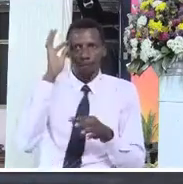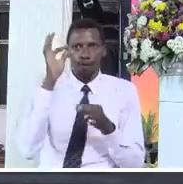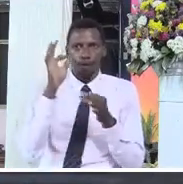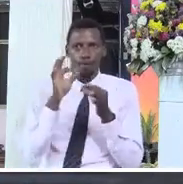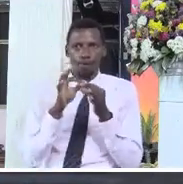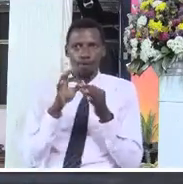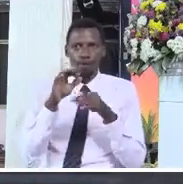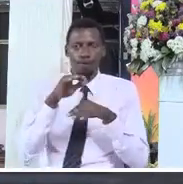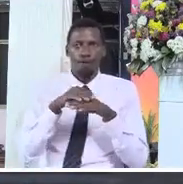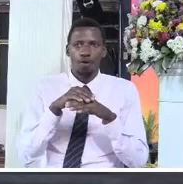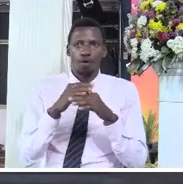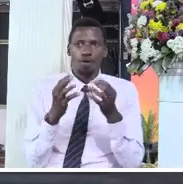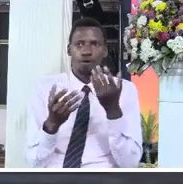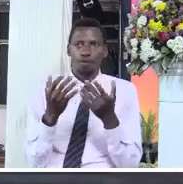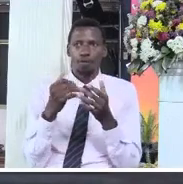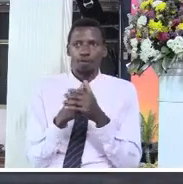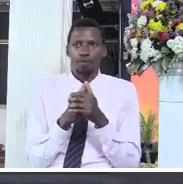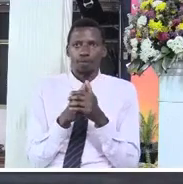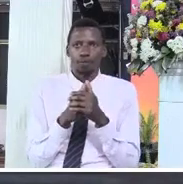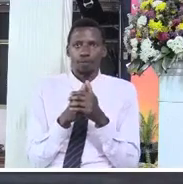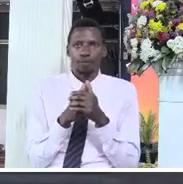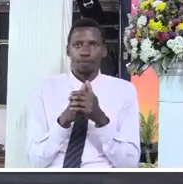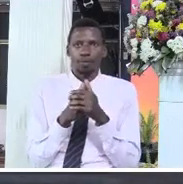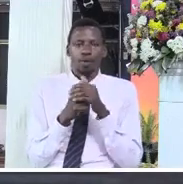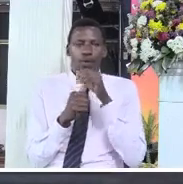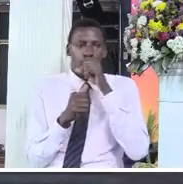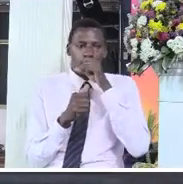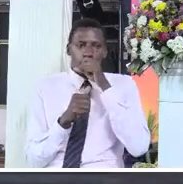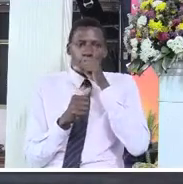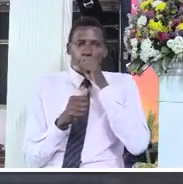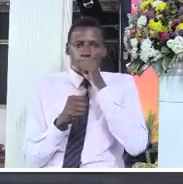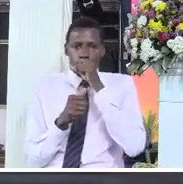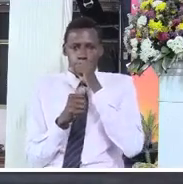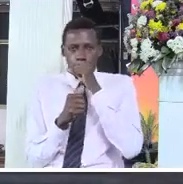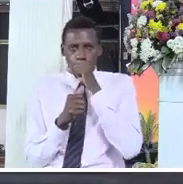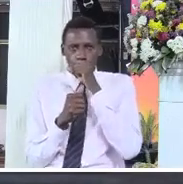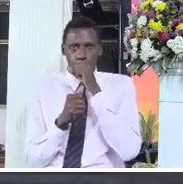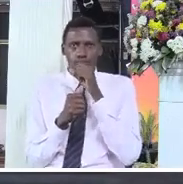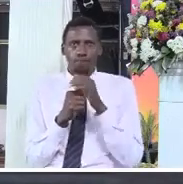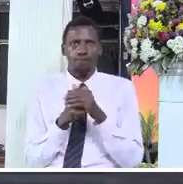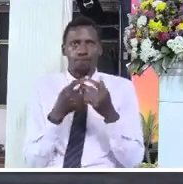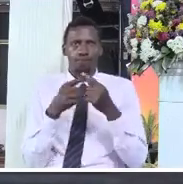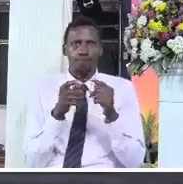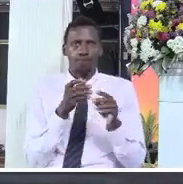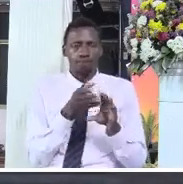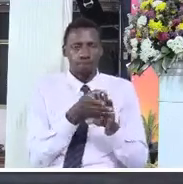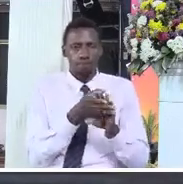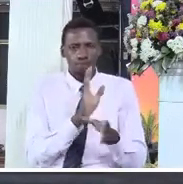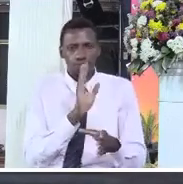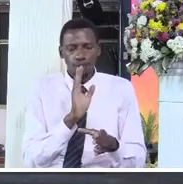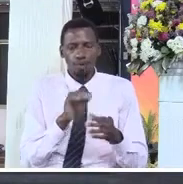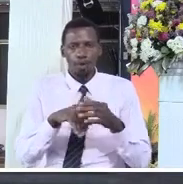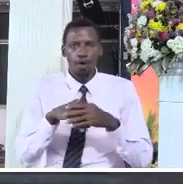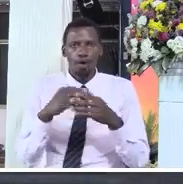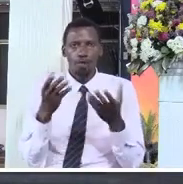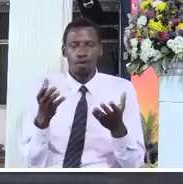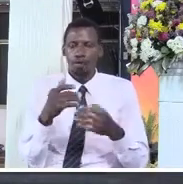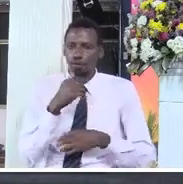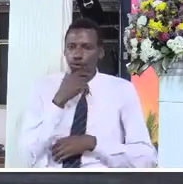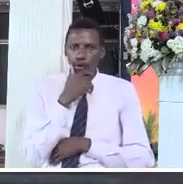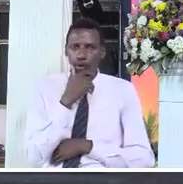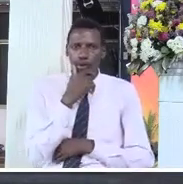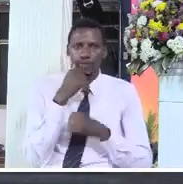Kampuri themes for Oshkosh, faith on fire. You are on faith on fire, but when you come outside here, you wonder now, how do